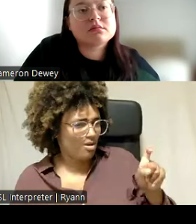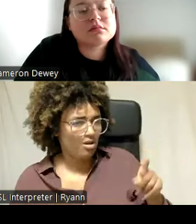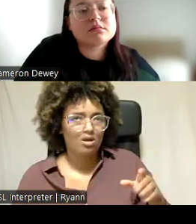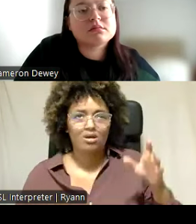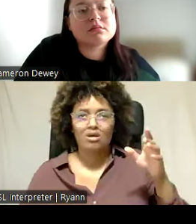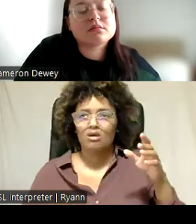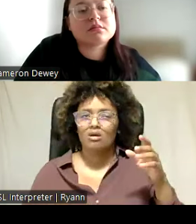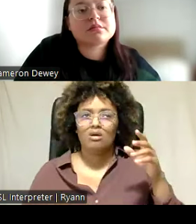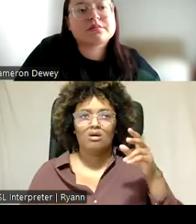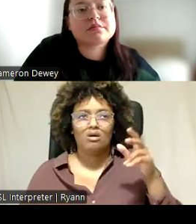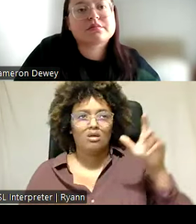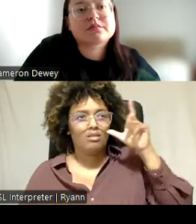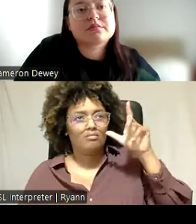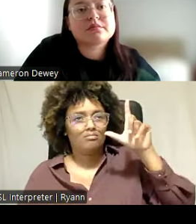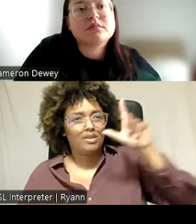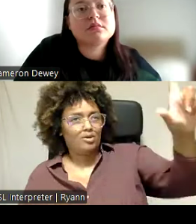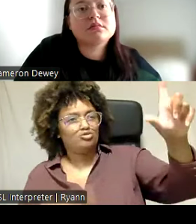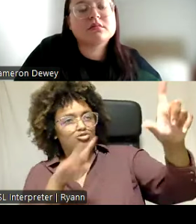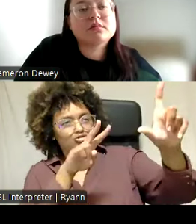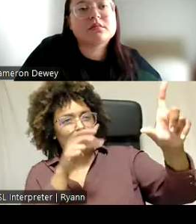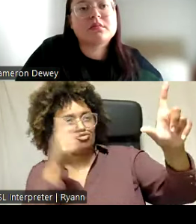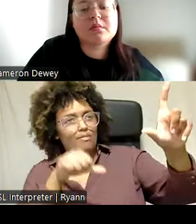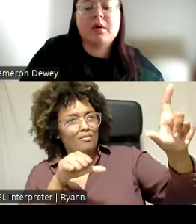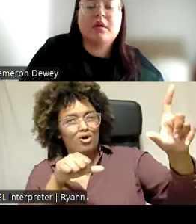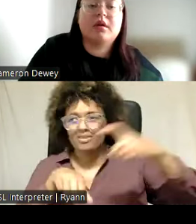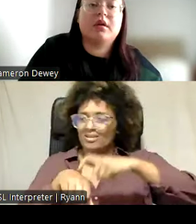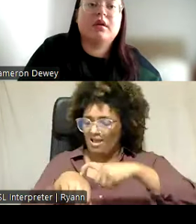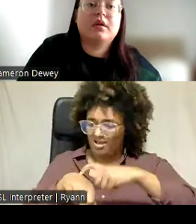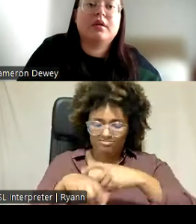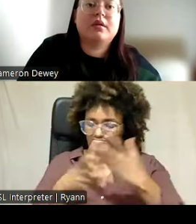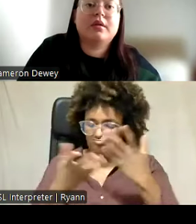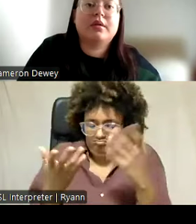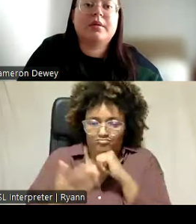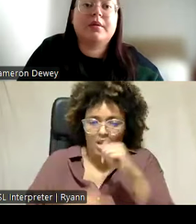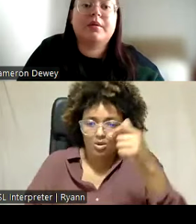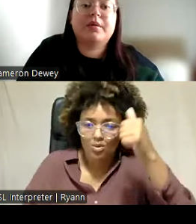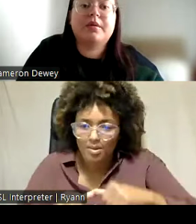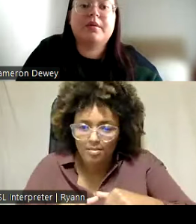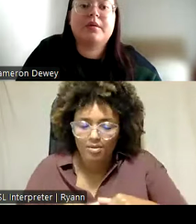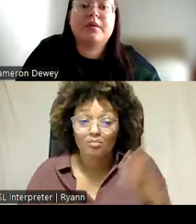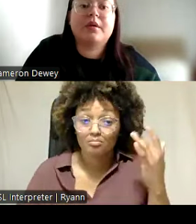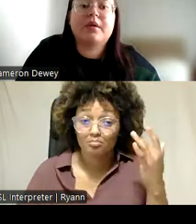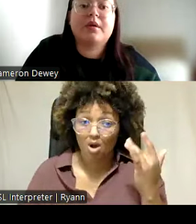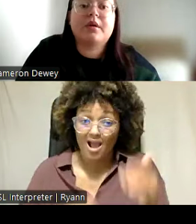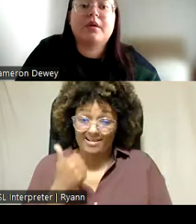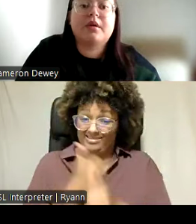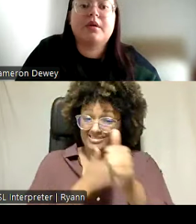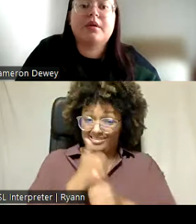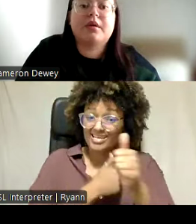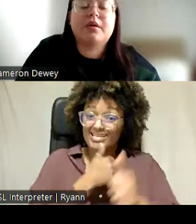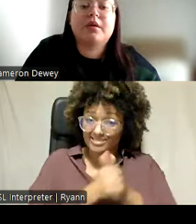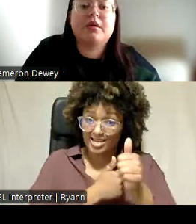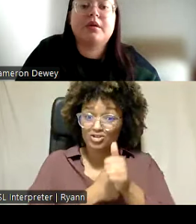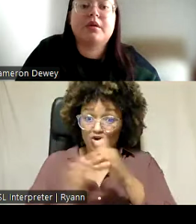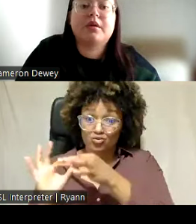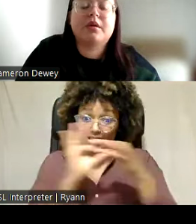recall. And this is because the brain super encodes signs of danger. So the next time you see that picture, you may feel as